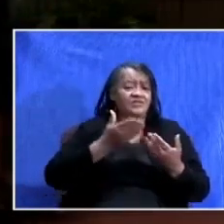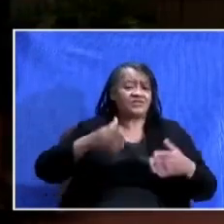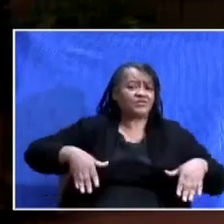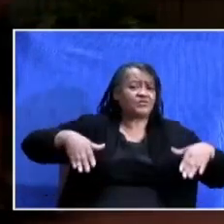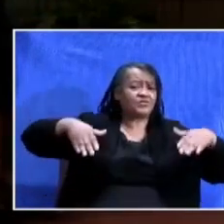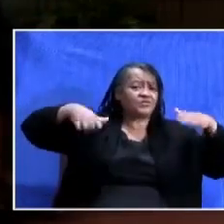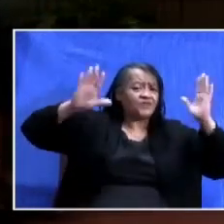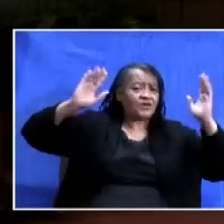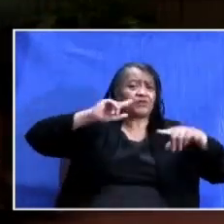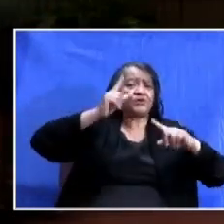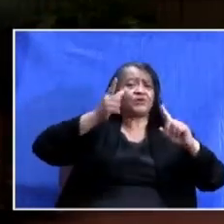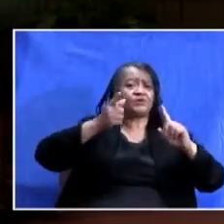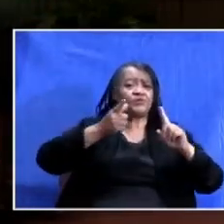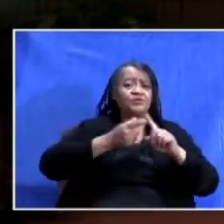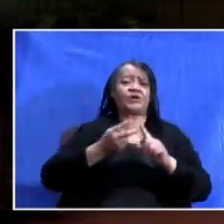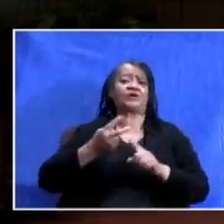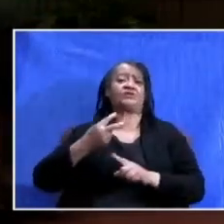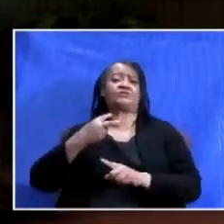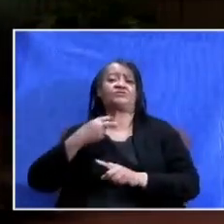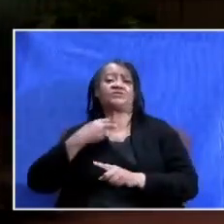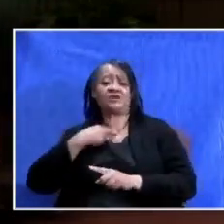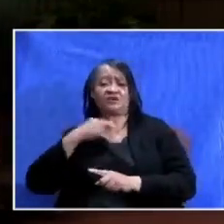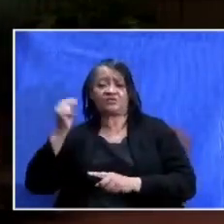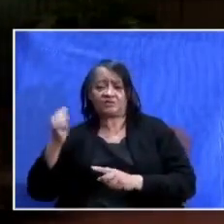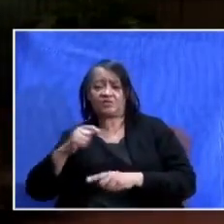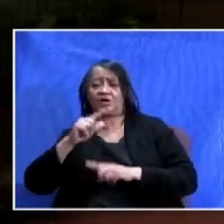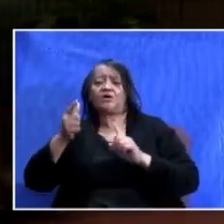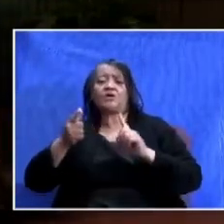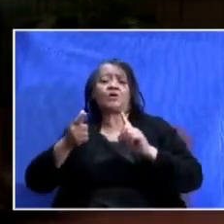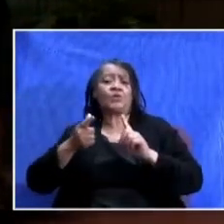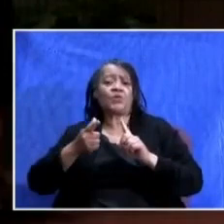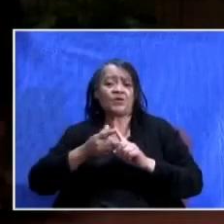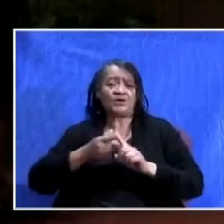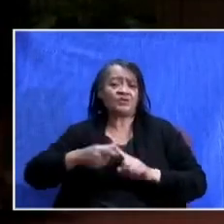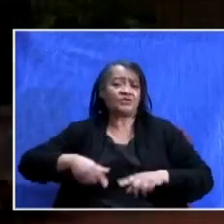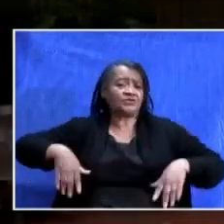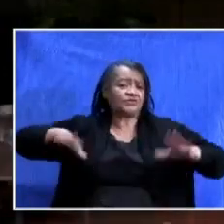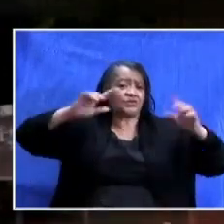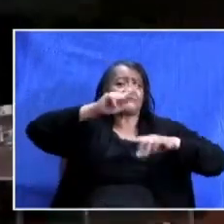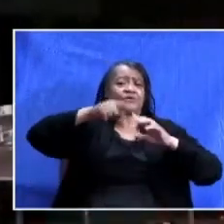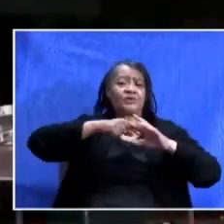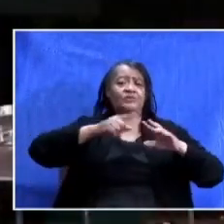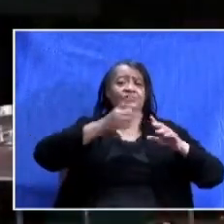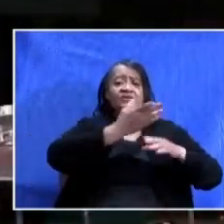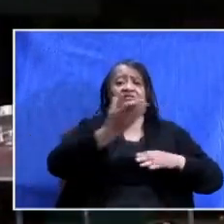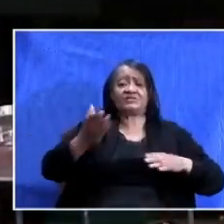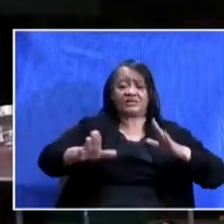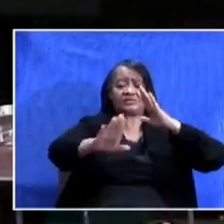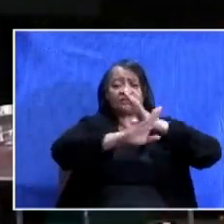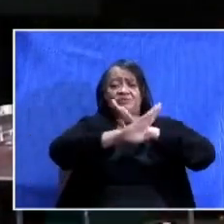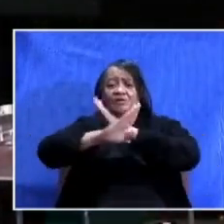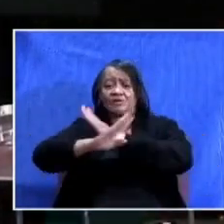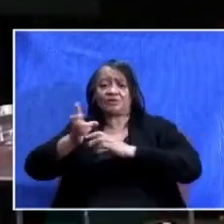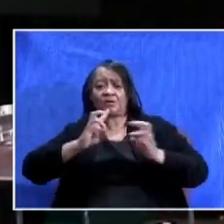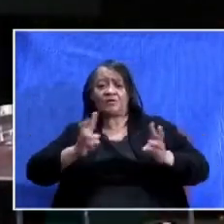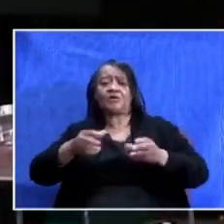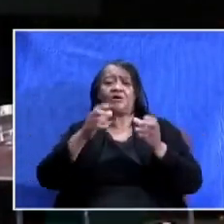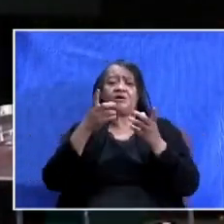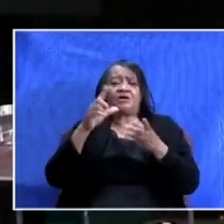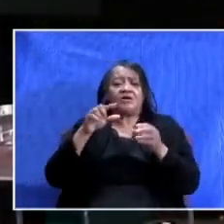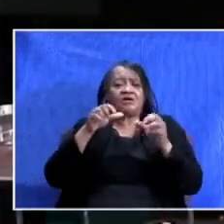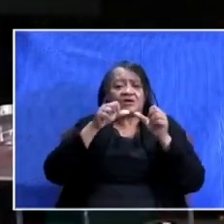something. It's easy to faint when there's obstacles and roadblocks in your way. But keep